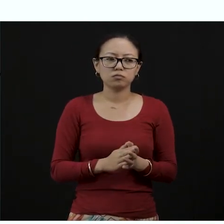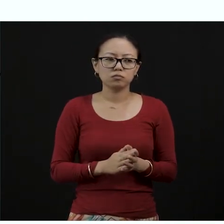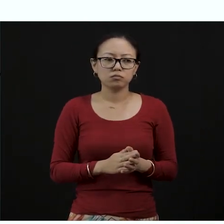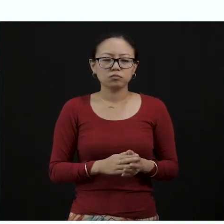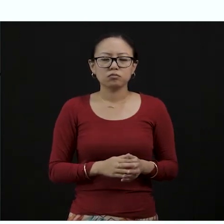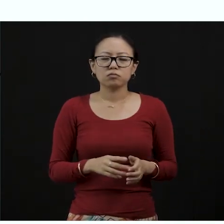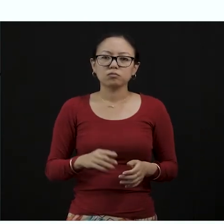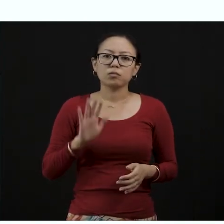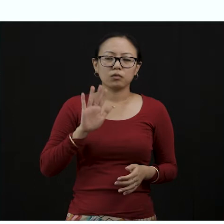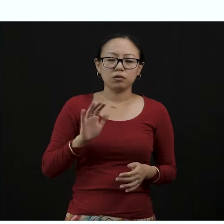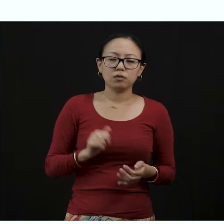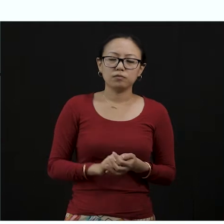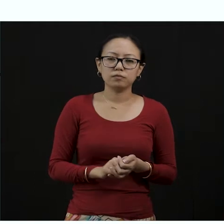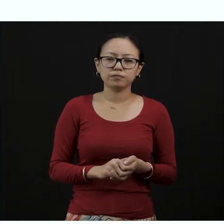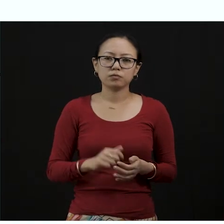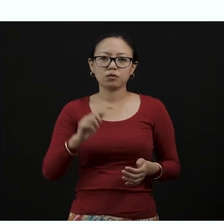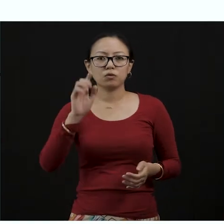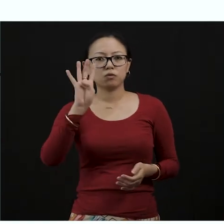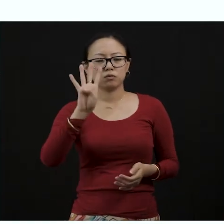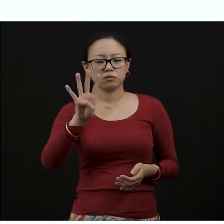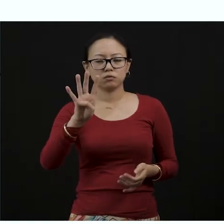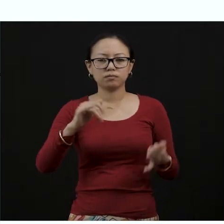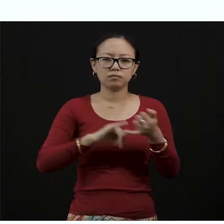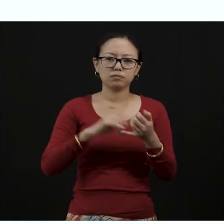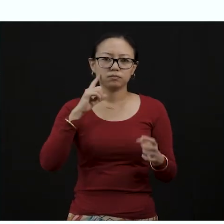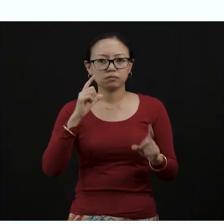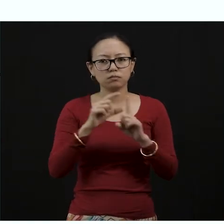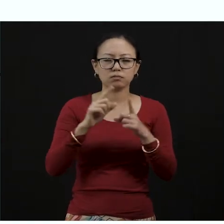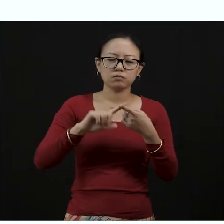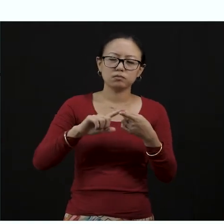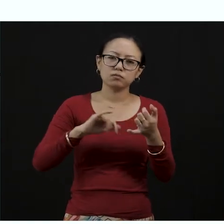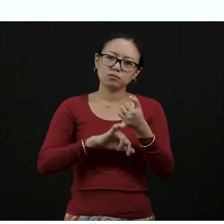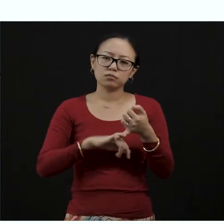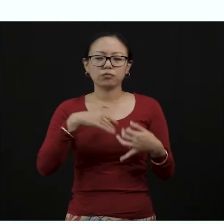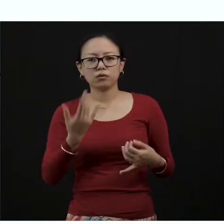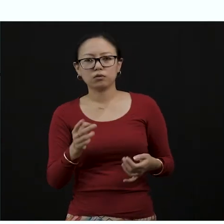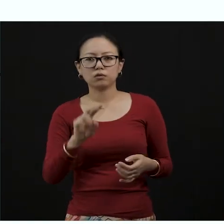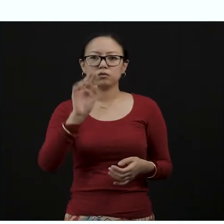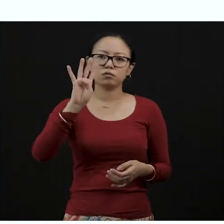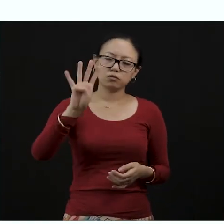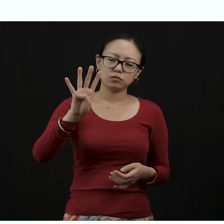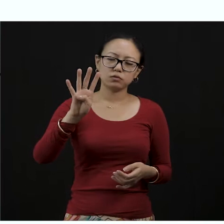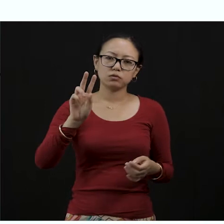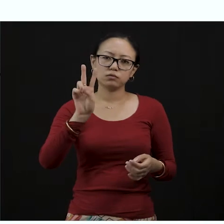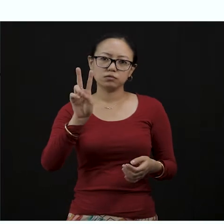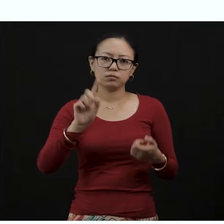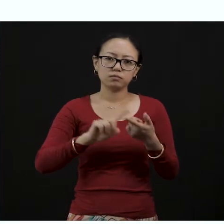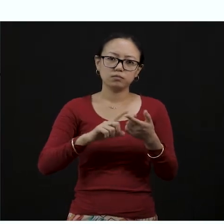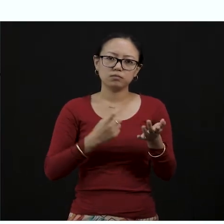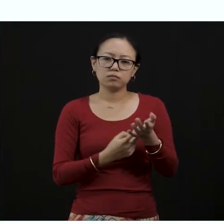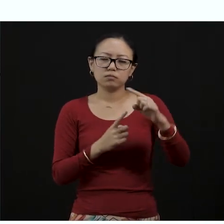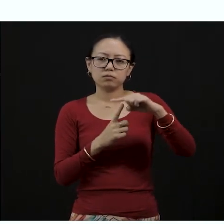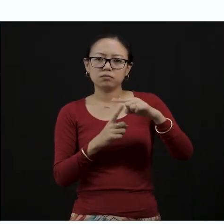vertices again. Here. So in a rectangular, the opposite sides have the